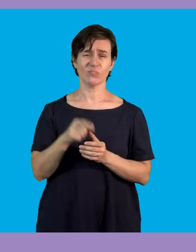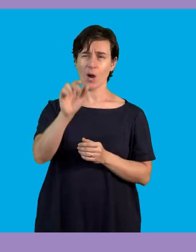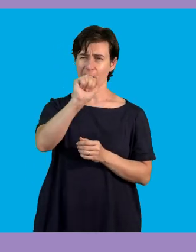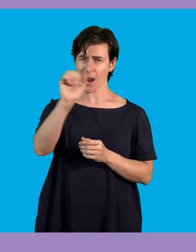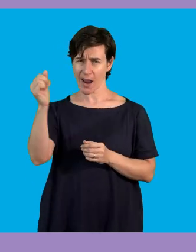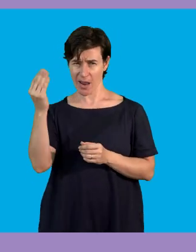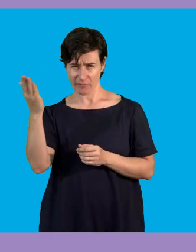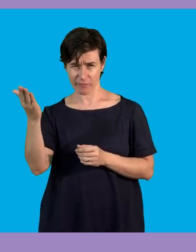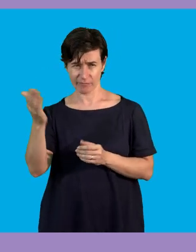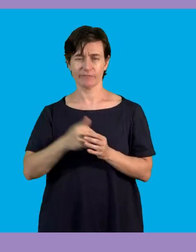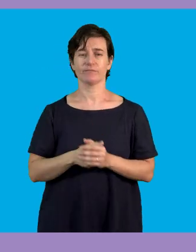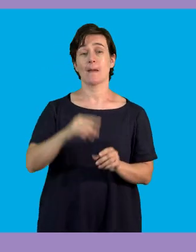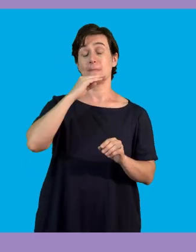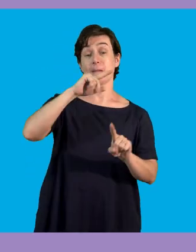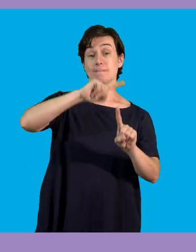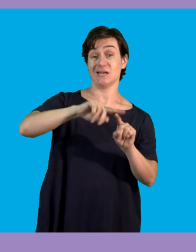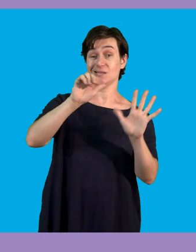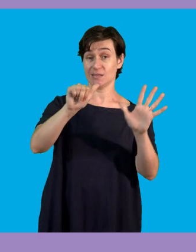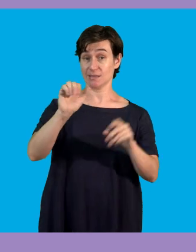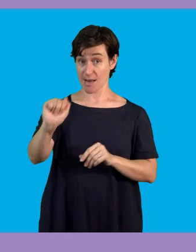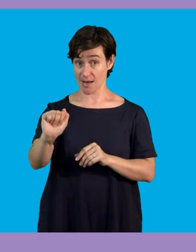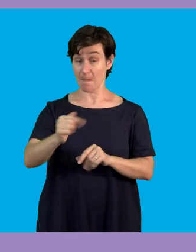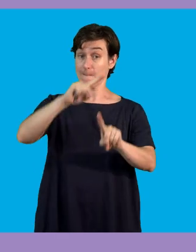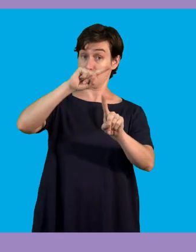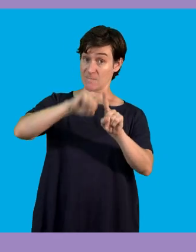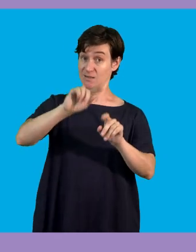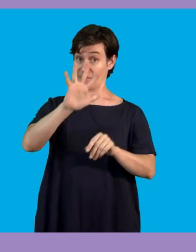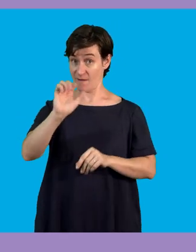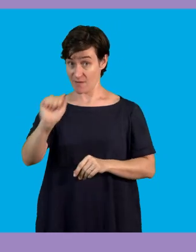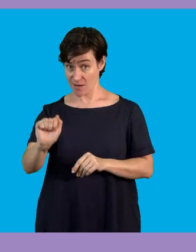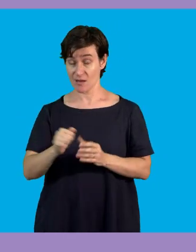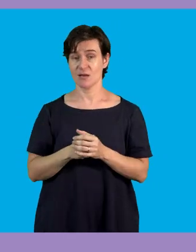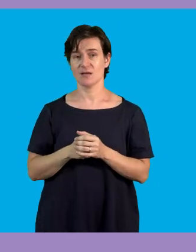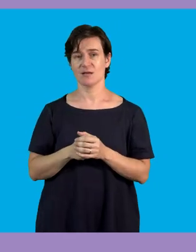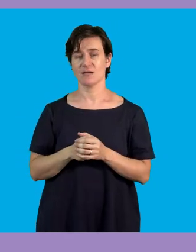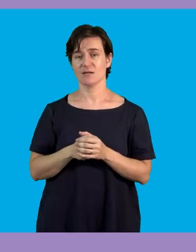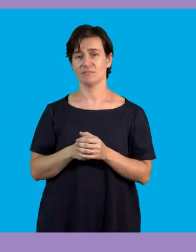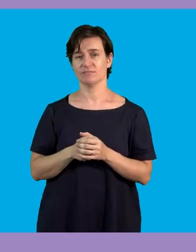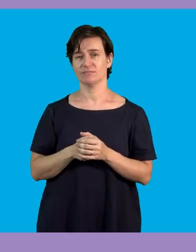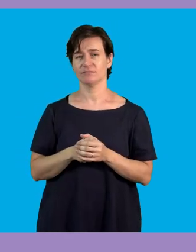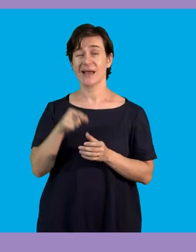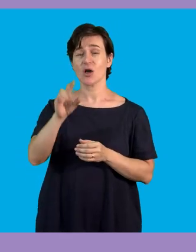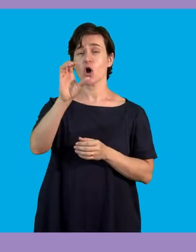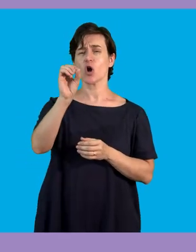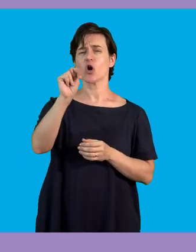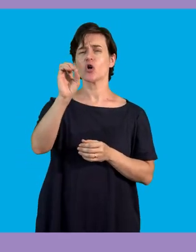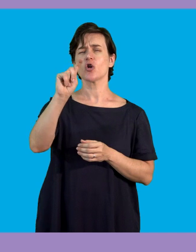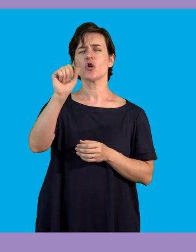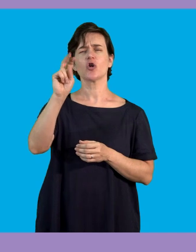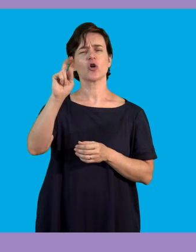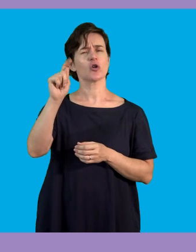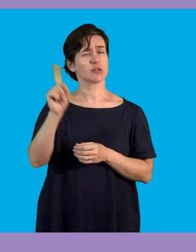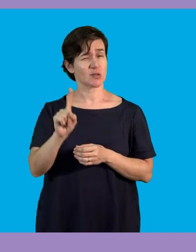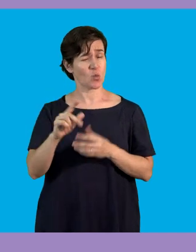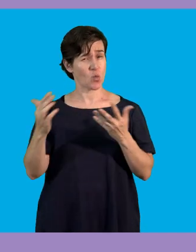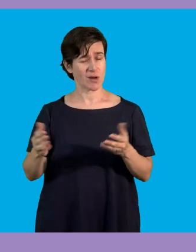a's together would be plus 6a plus 5a. And the constant